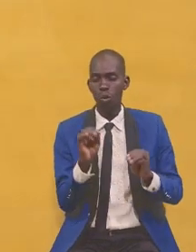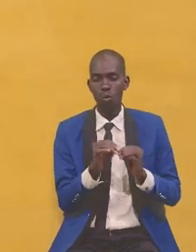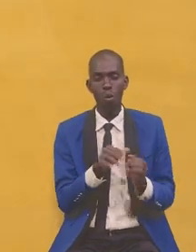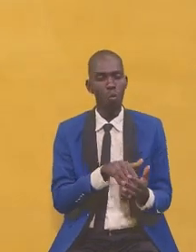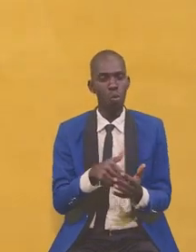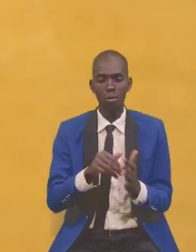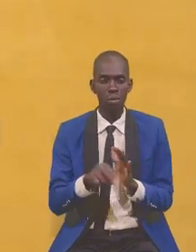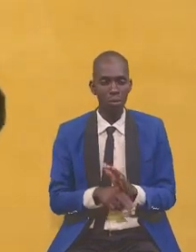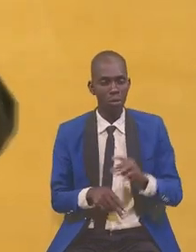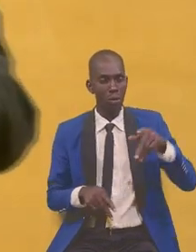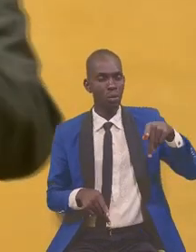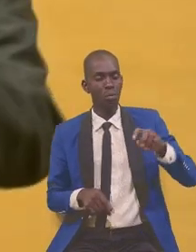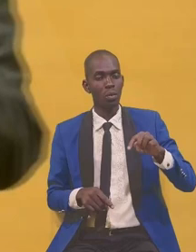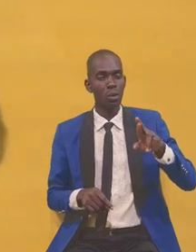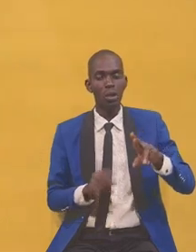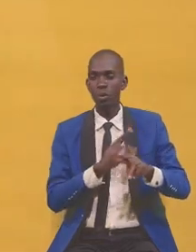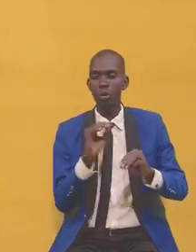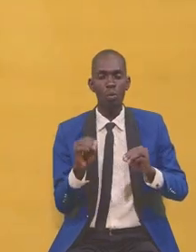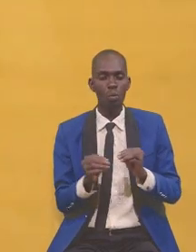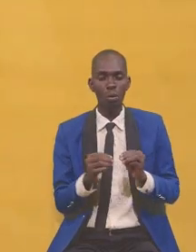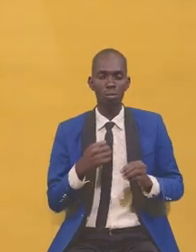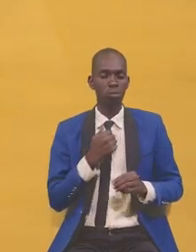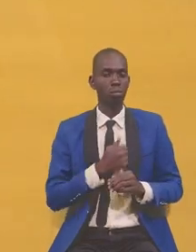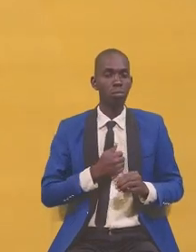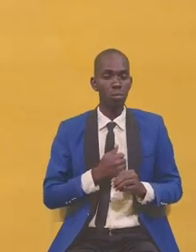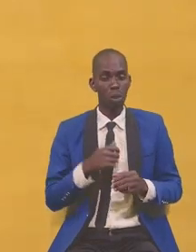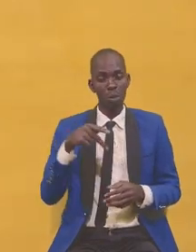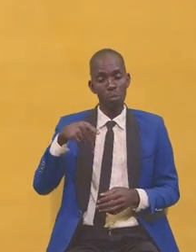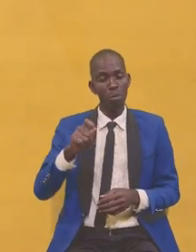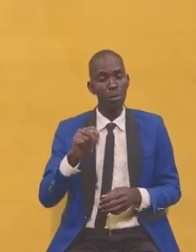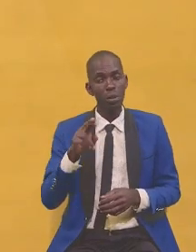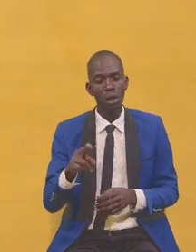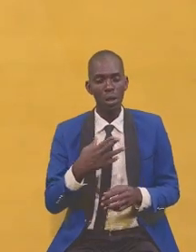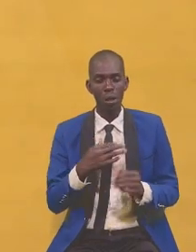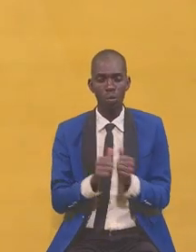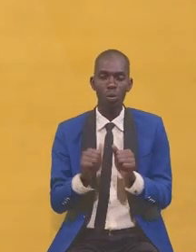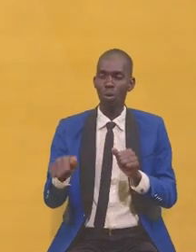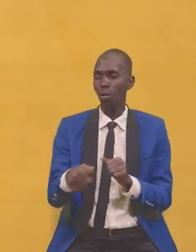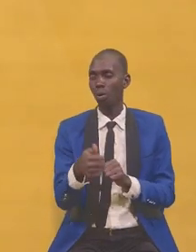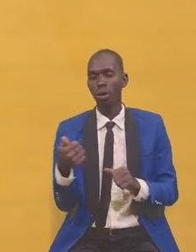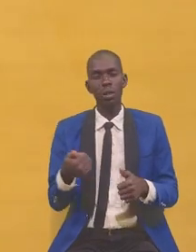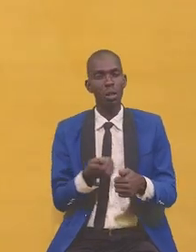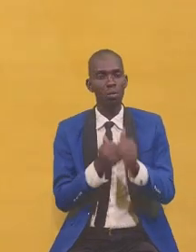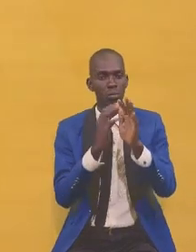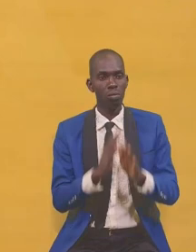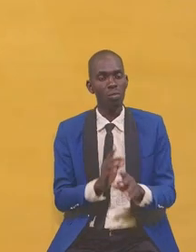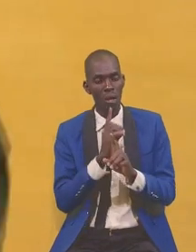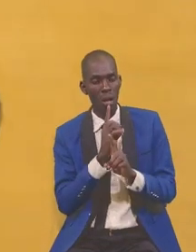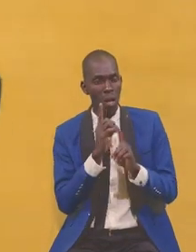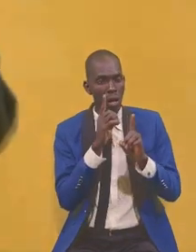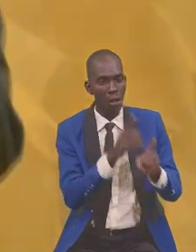Peter, no regrets. Then Peter and the other apostles answered and said,